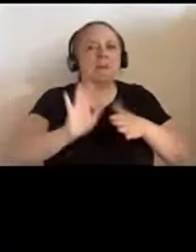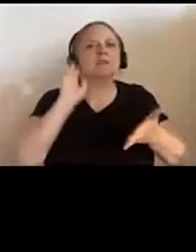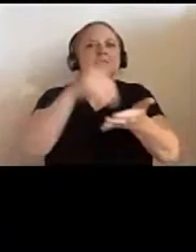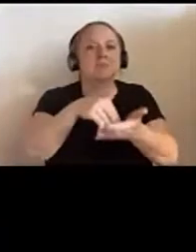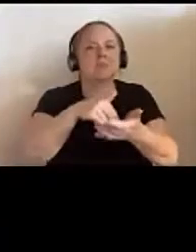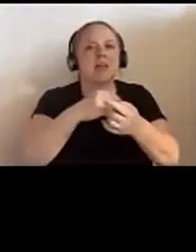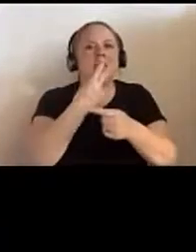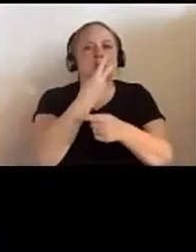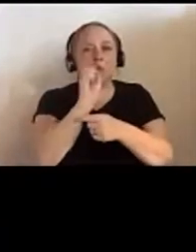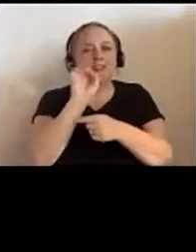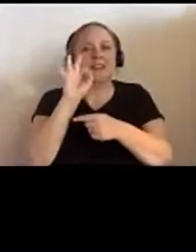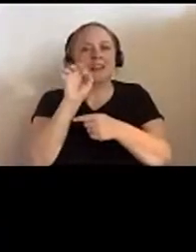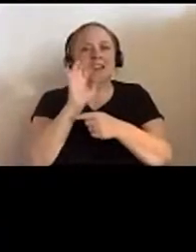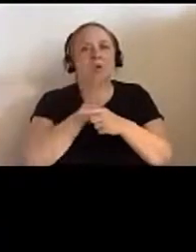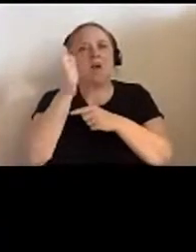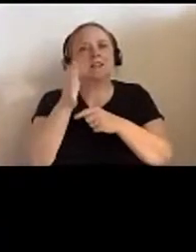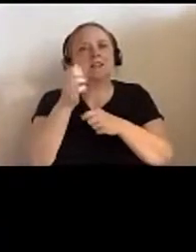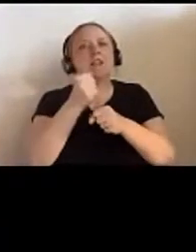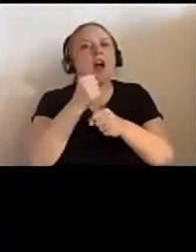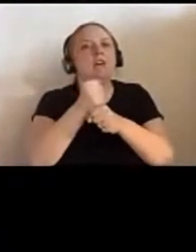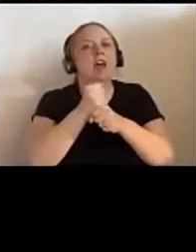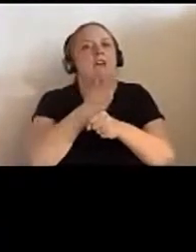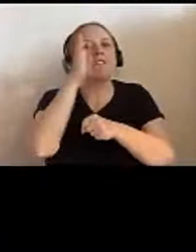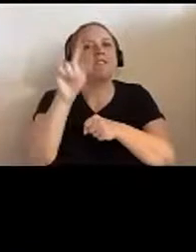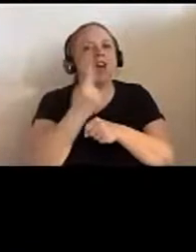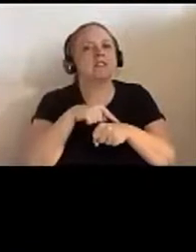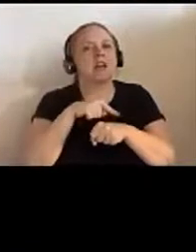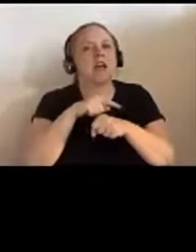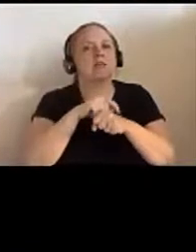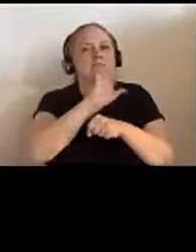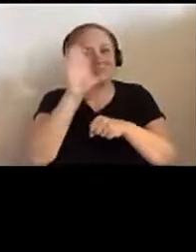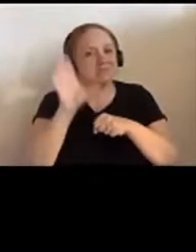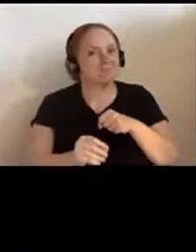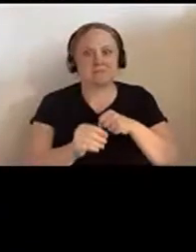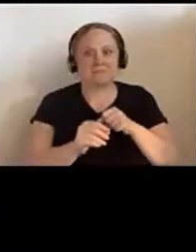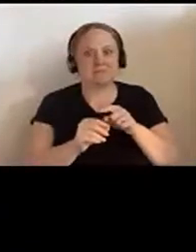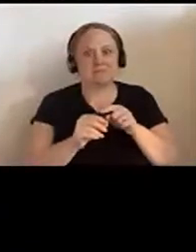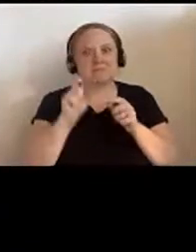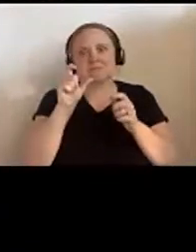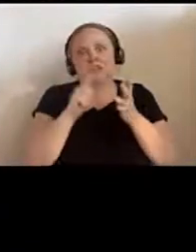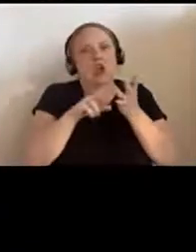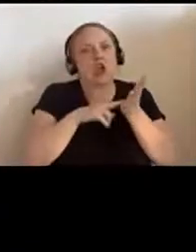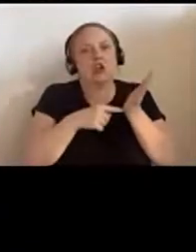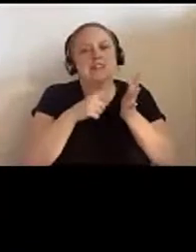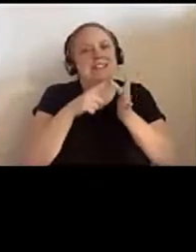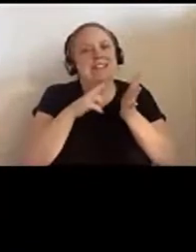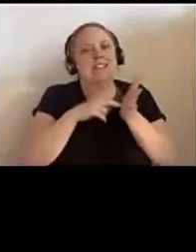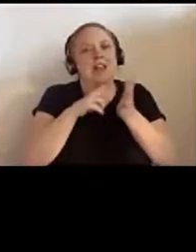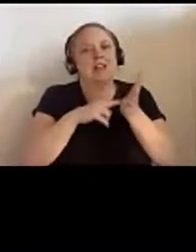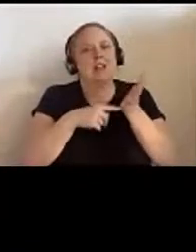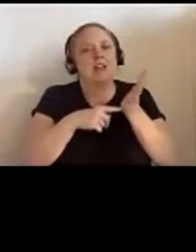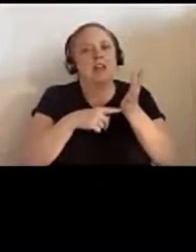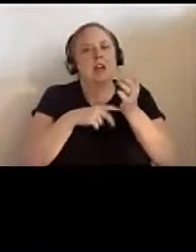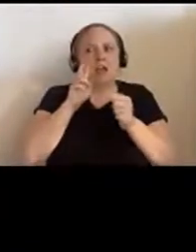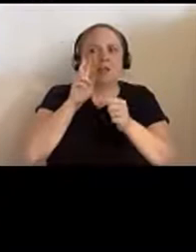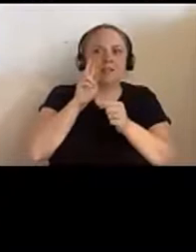in 2018, I visited Ghana. It was my first time on the continent, my first time, you know, seeing an aspect of my history that